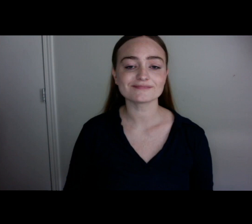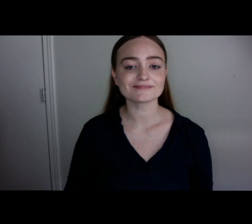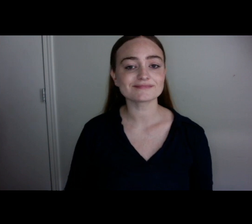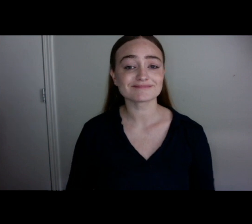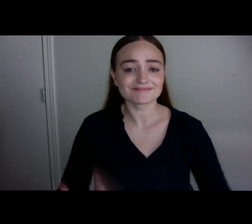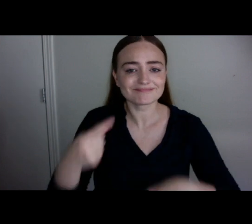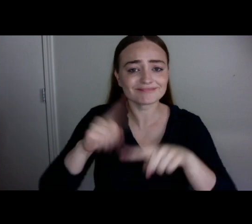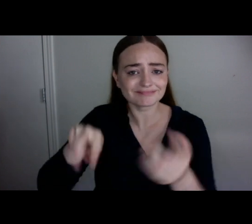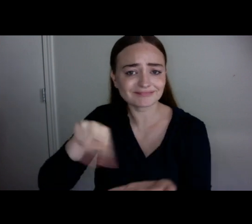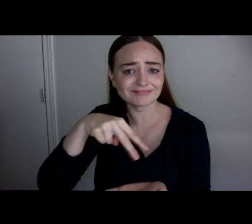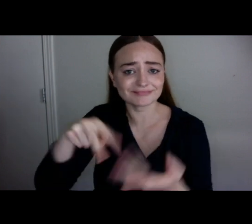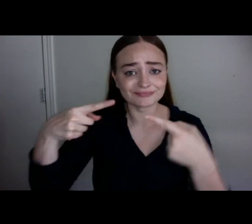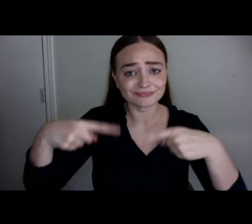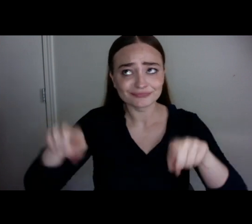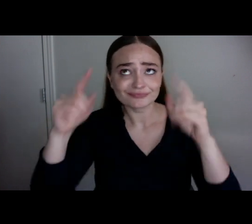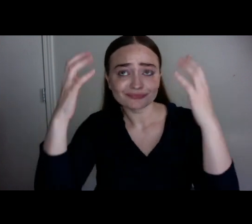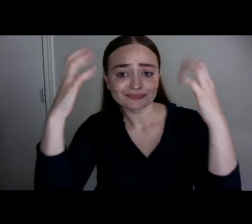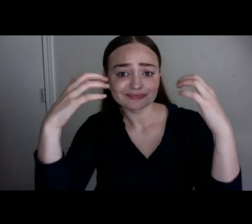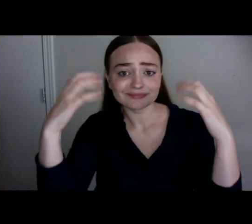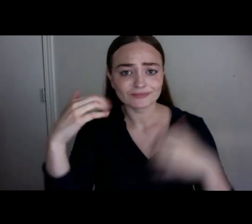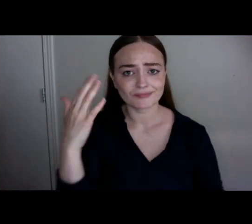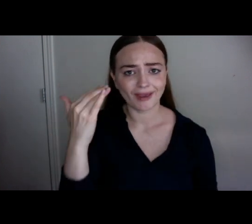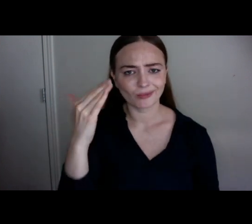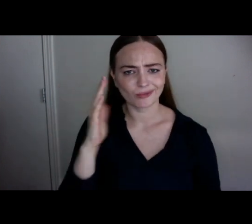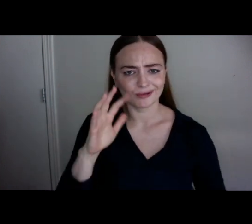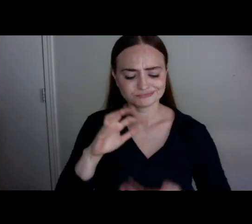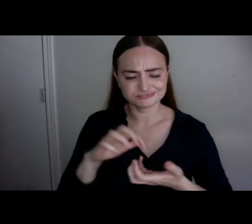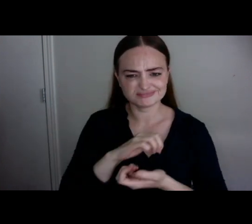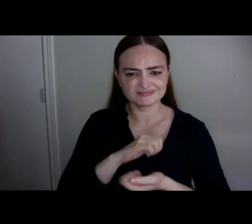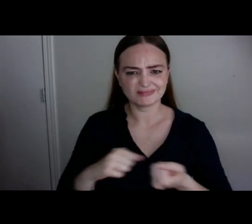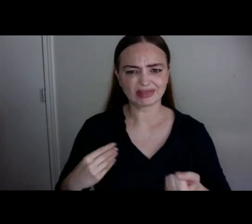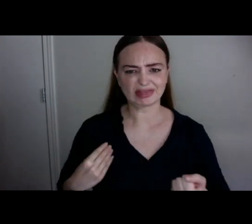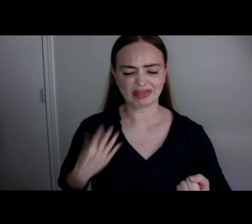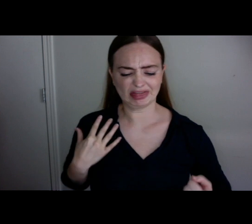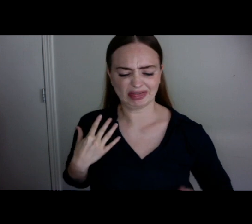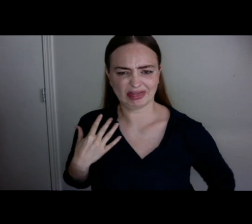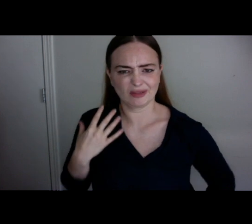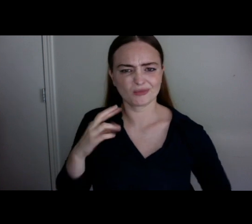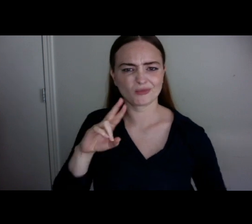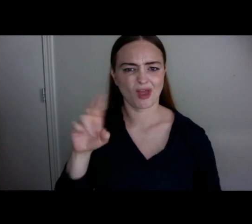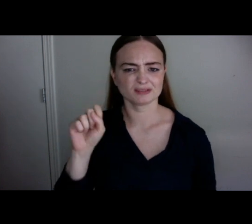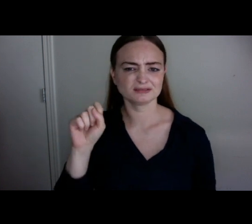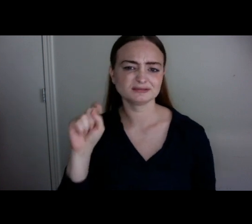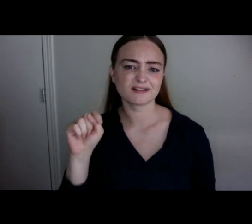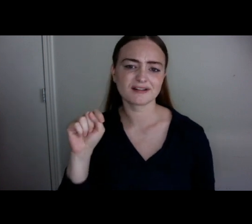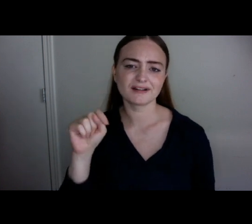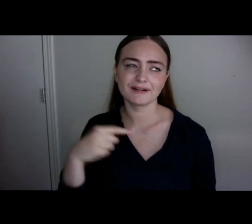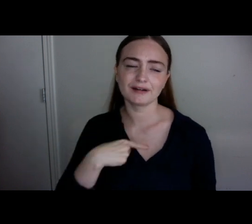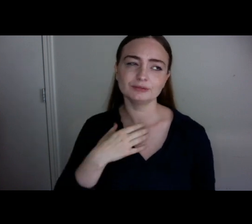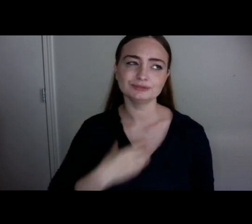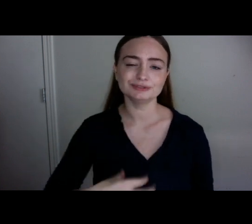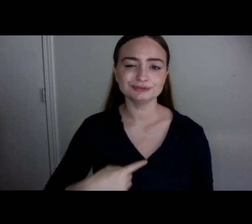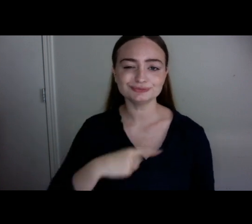I can't dance in the rain, 'cause I'll corrode and rust up. Oh, I wish I was